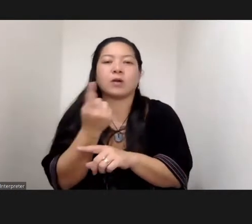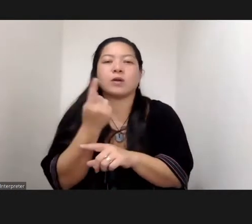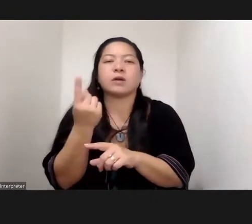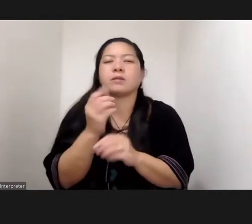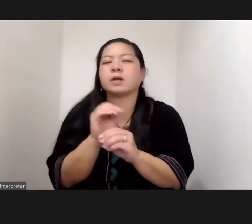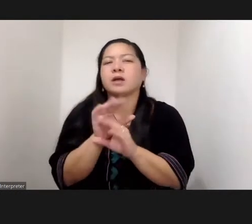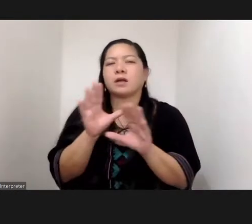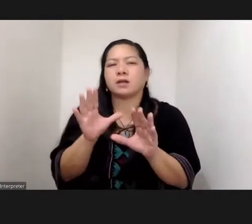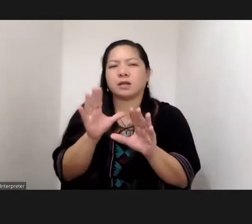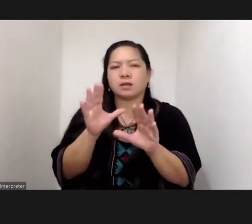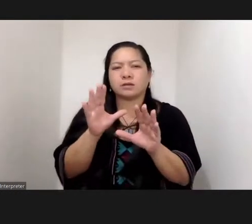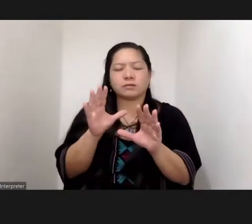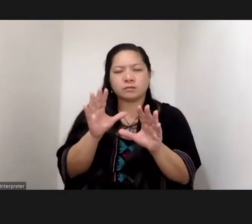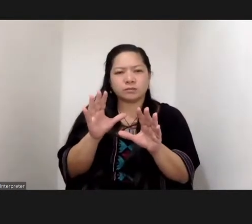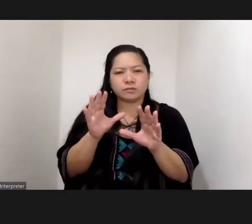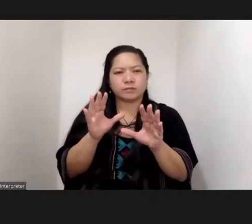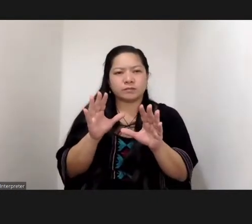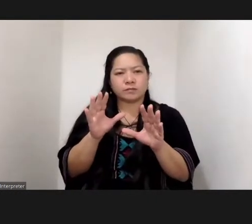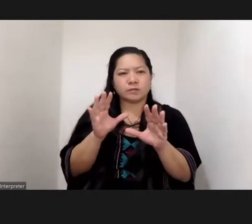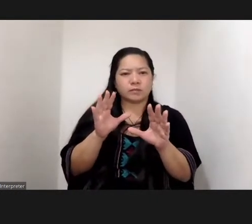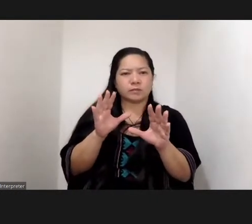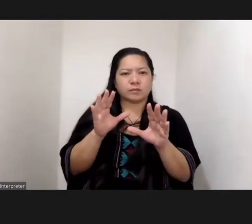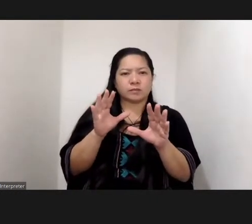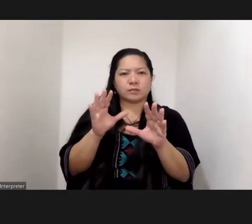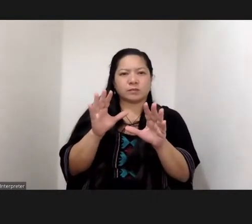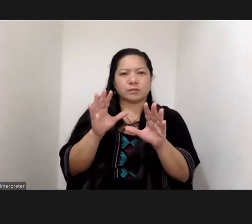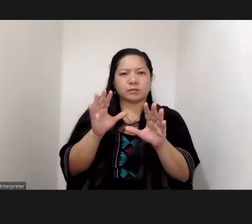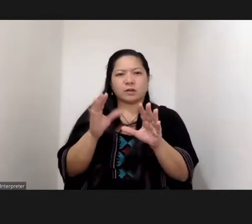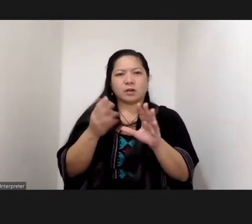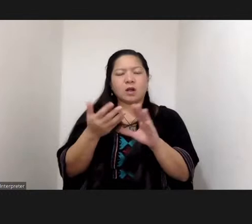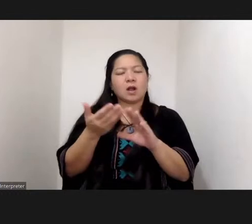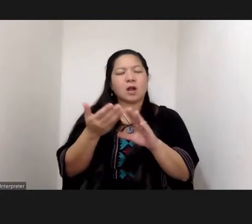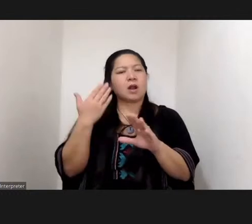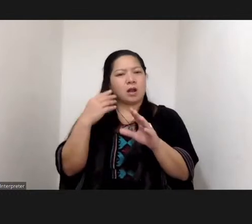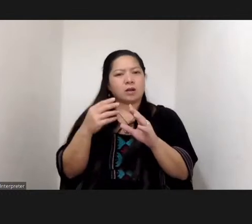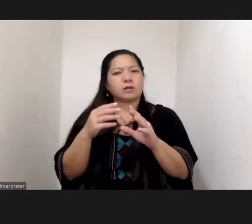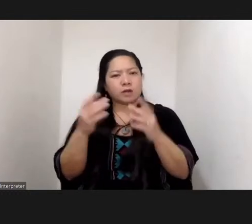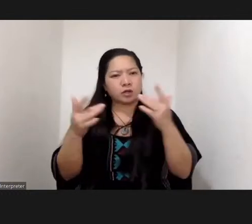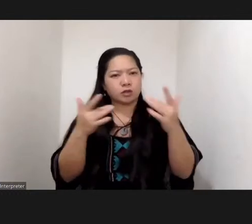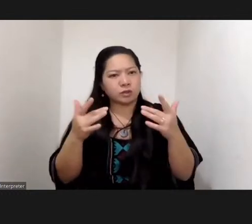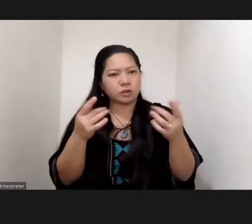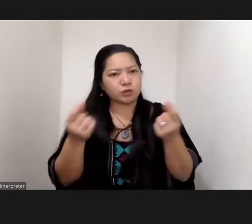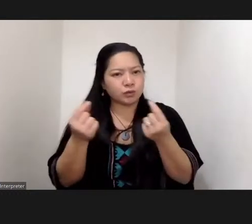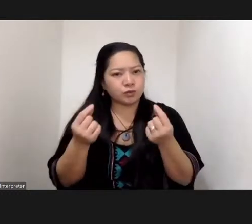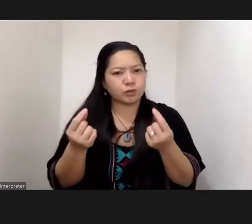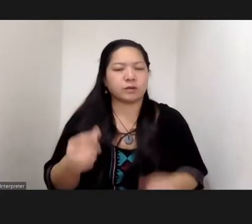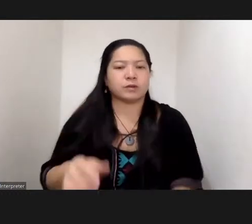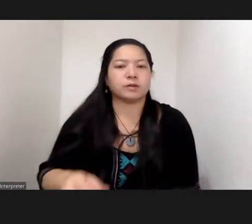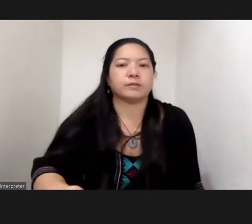black and white thing. There are a lot of considerations to consider.